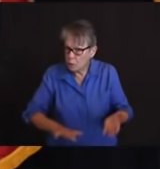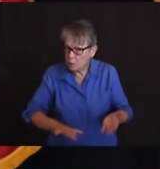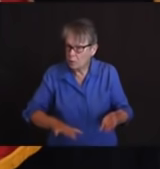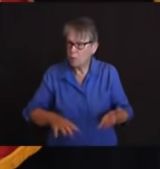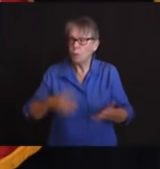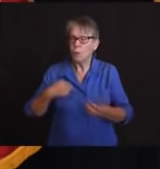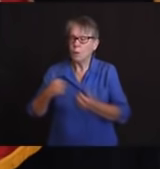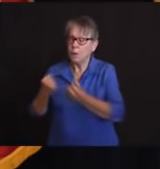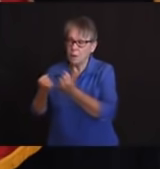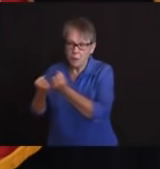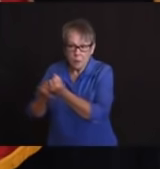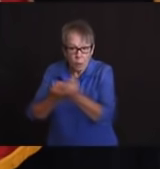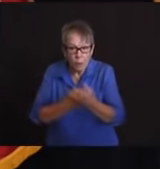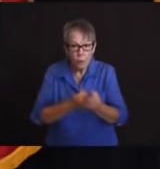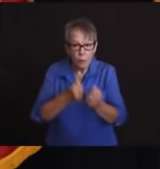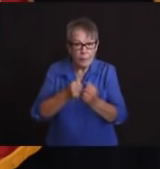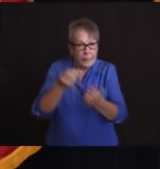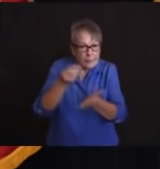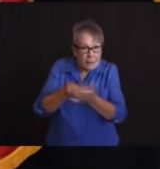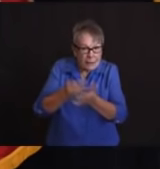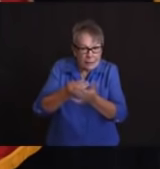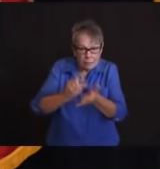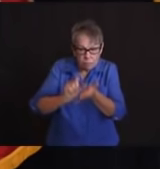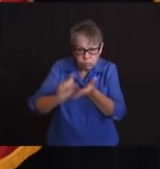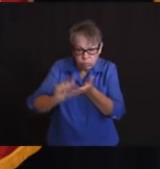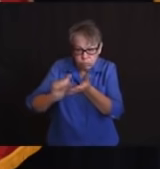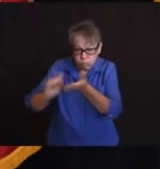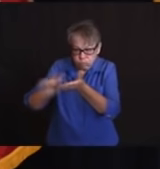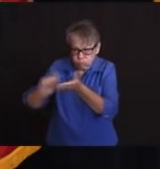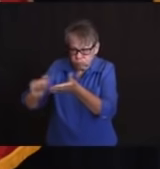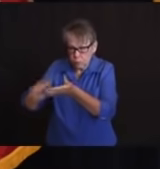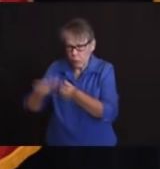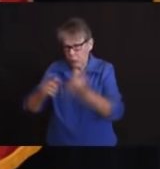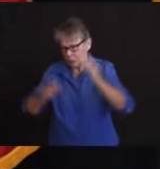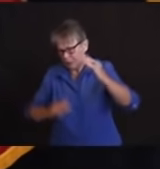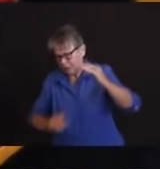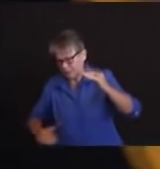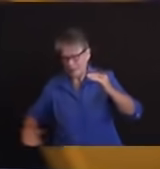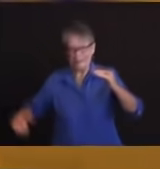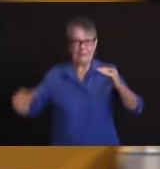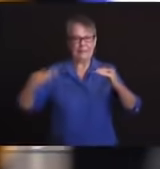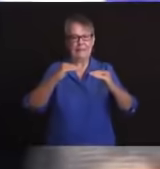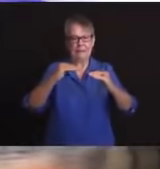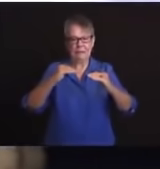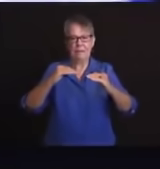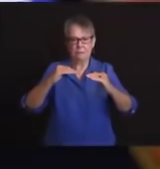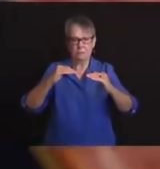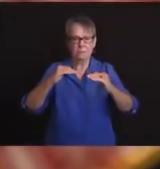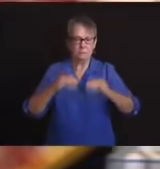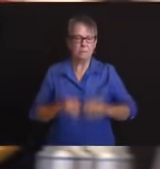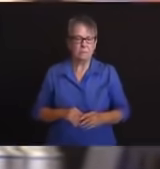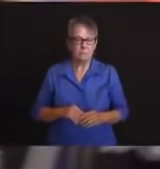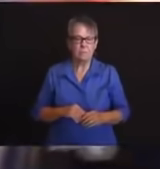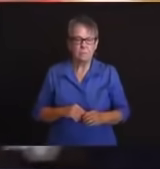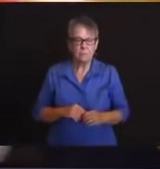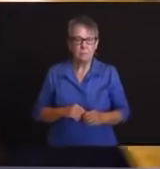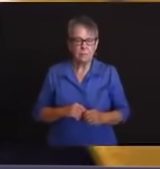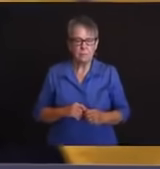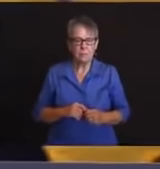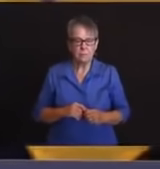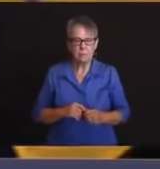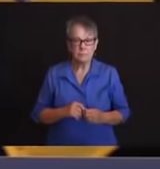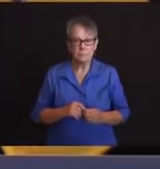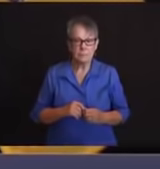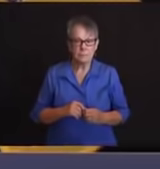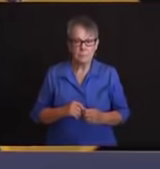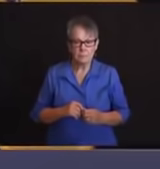address those remaining 230,000 students that we identified. And again, that number, God willing, shrinks, and it